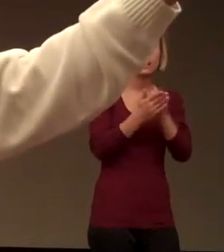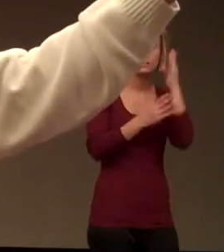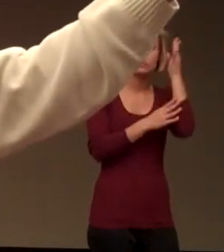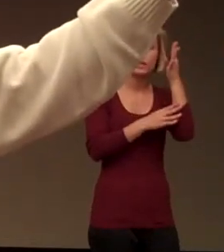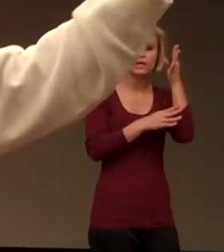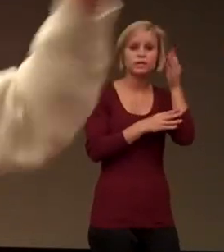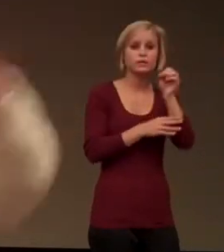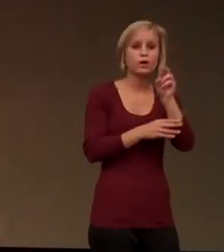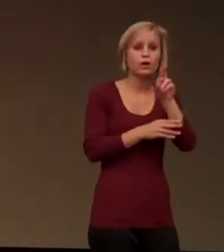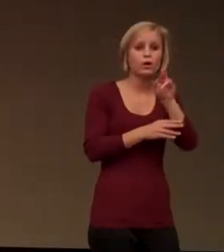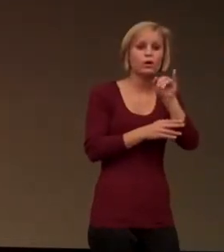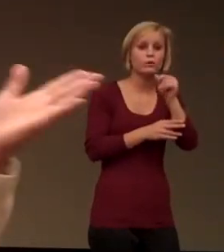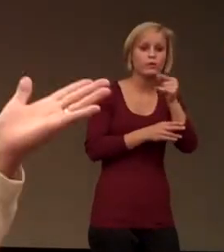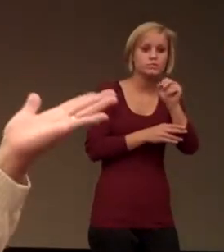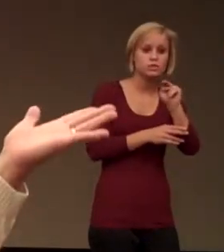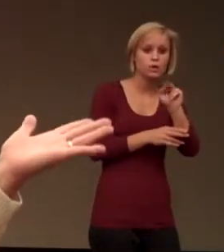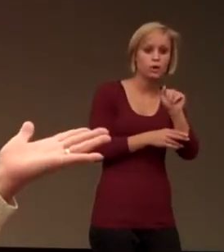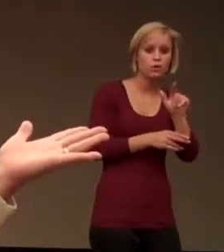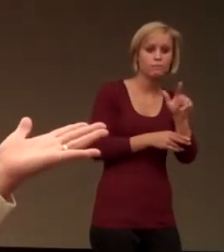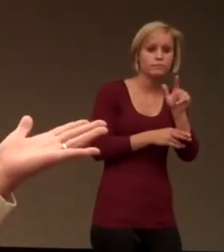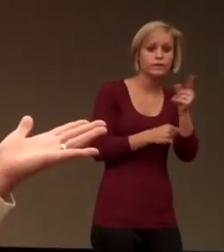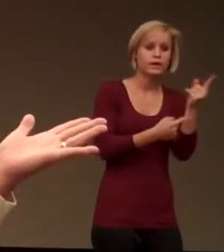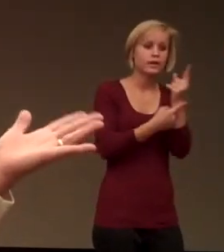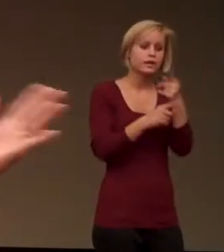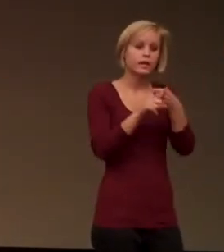expensive. But they came from Italy.